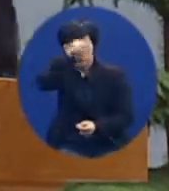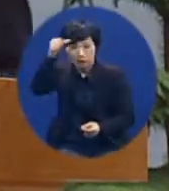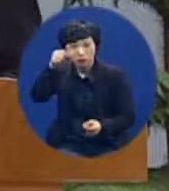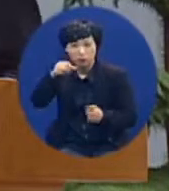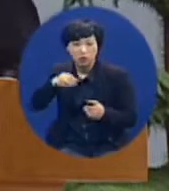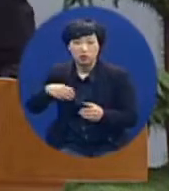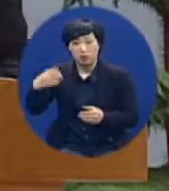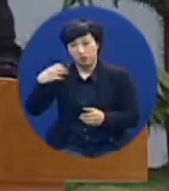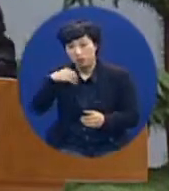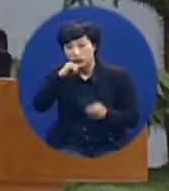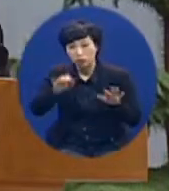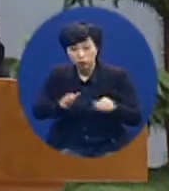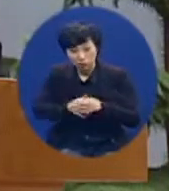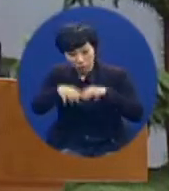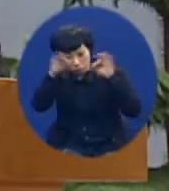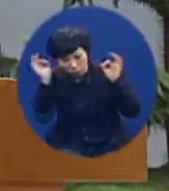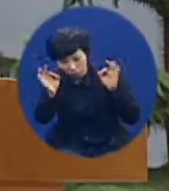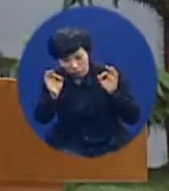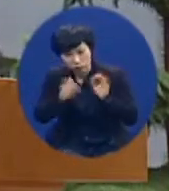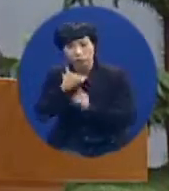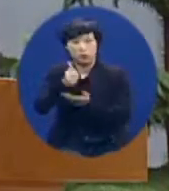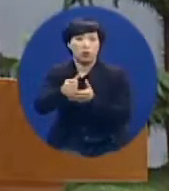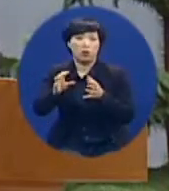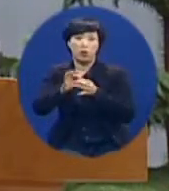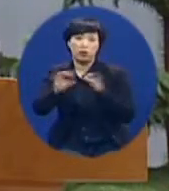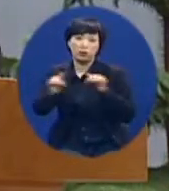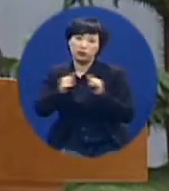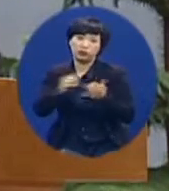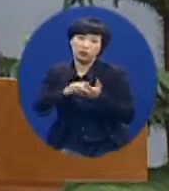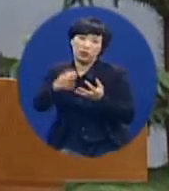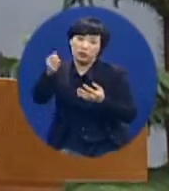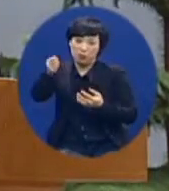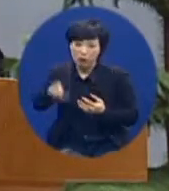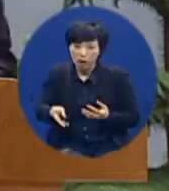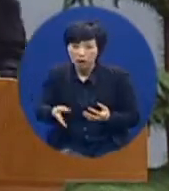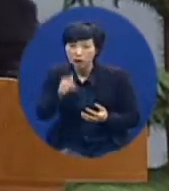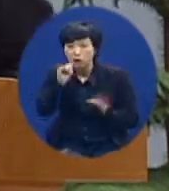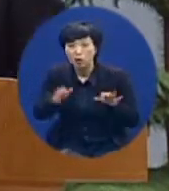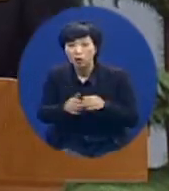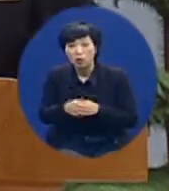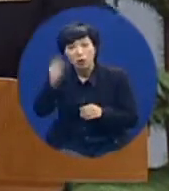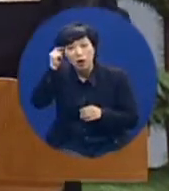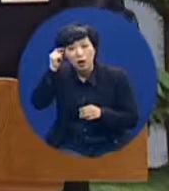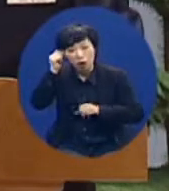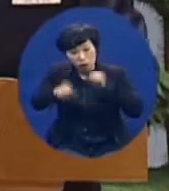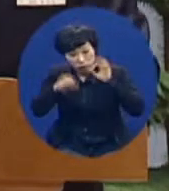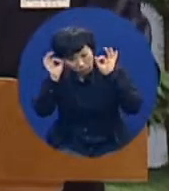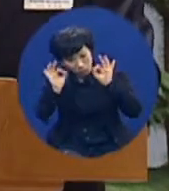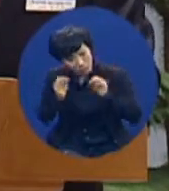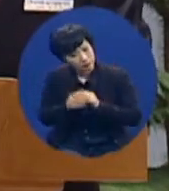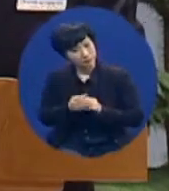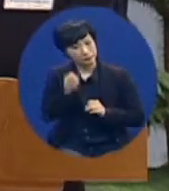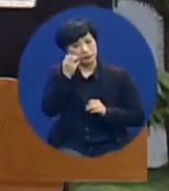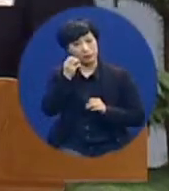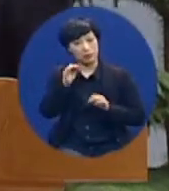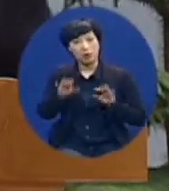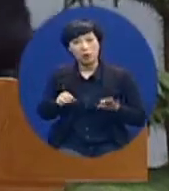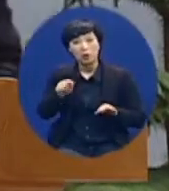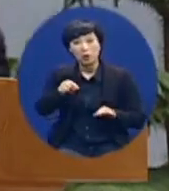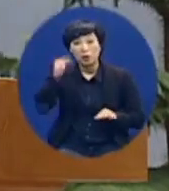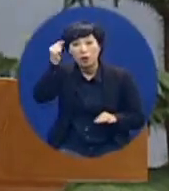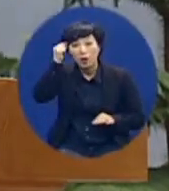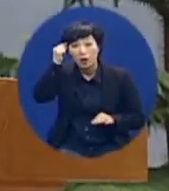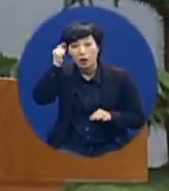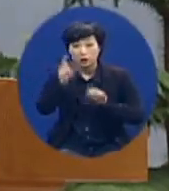their lives having nothing to do with Jesus. Why is that? Because they